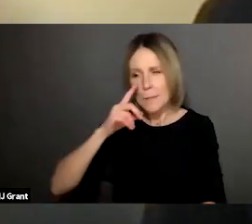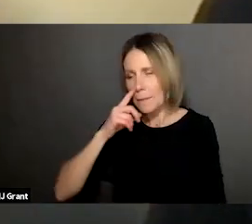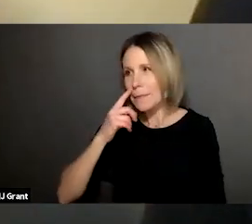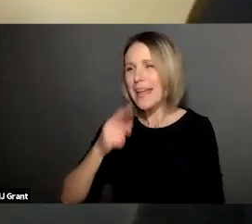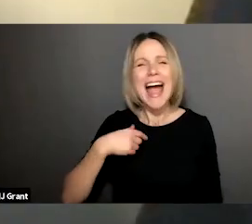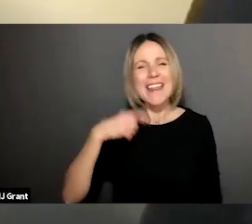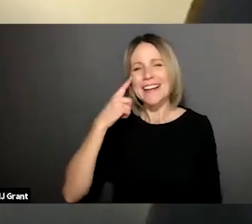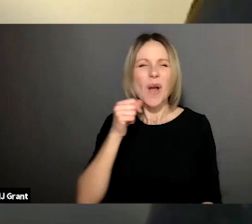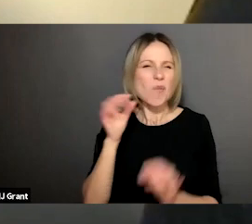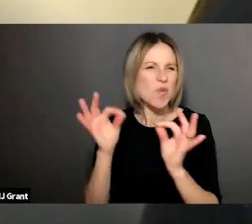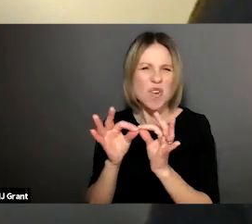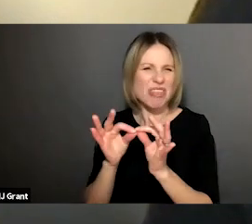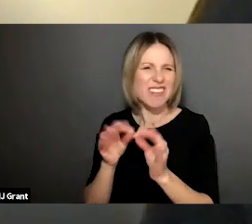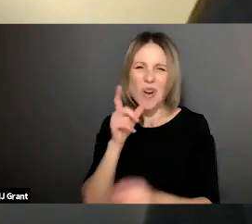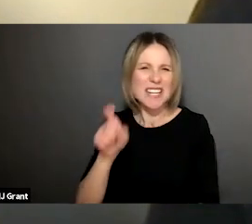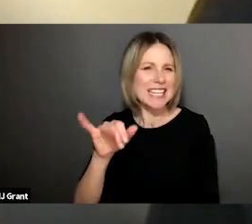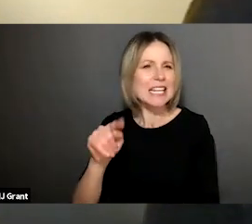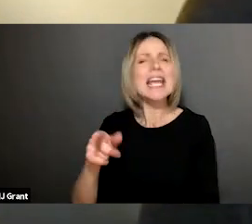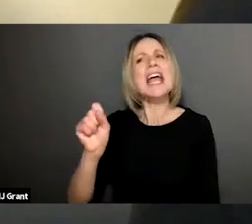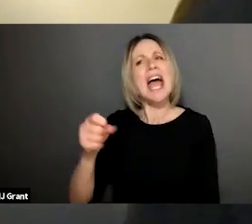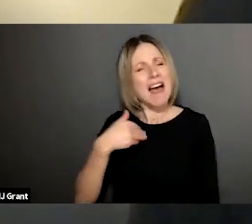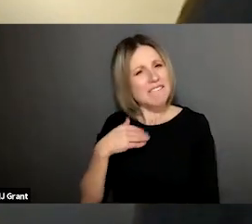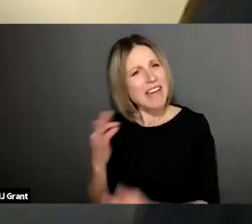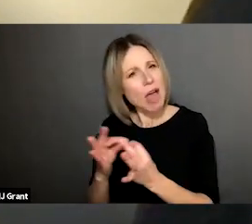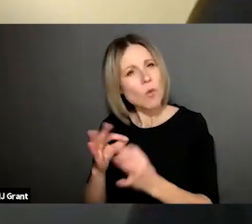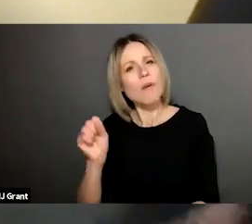and there's something exciting about being able to,